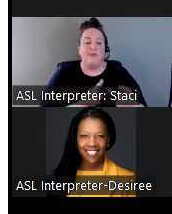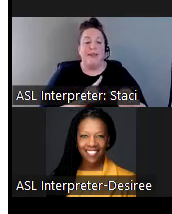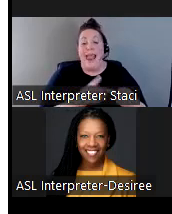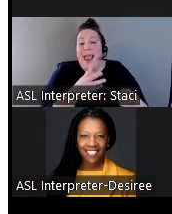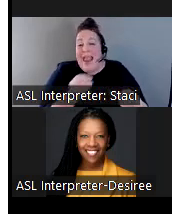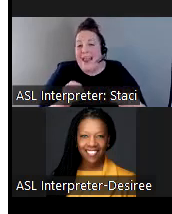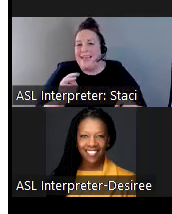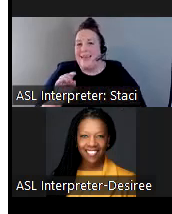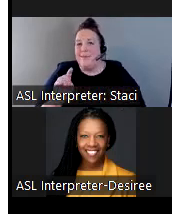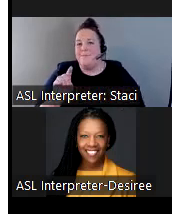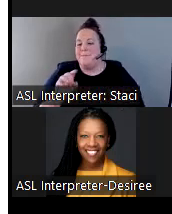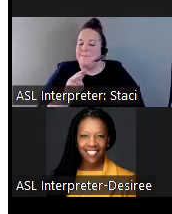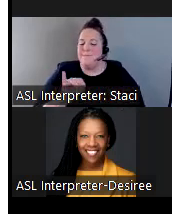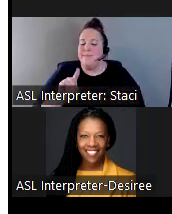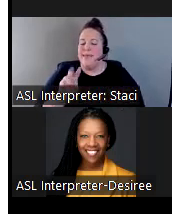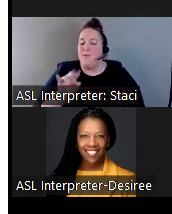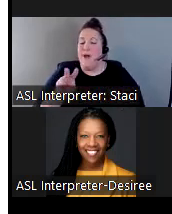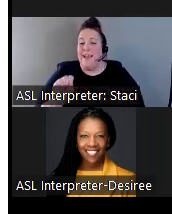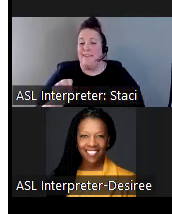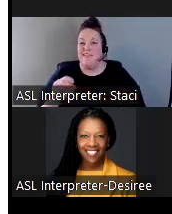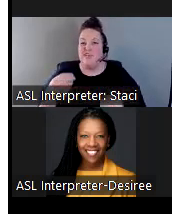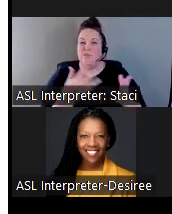midwives should be providing these brochures.